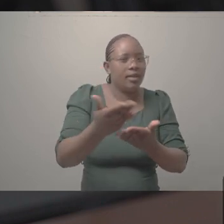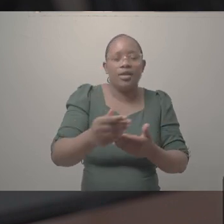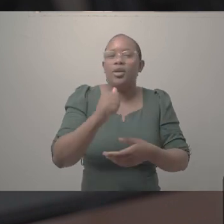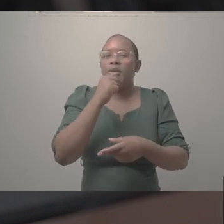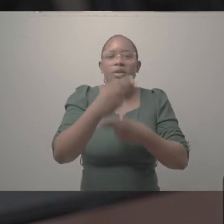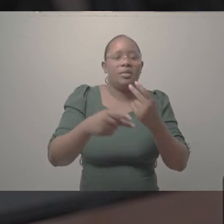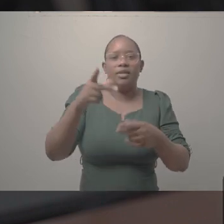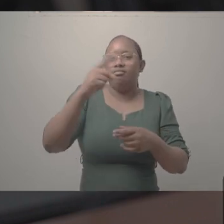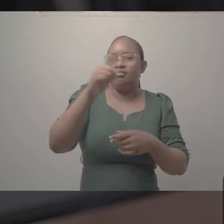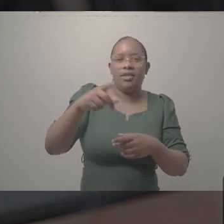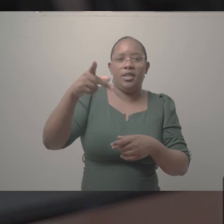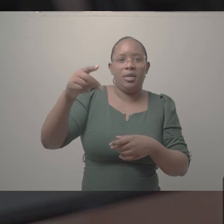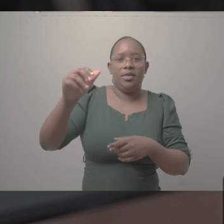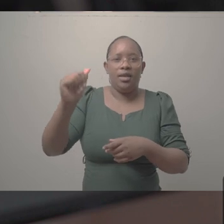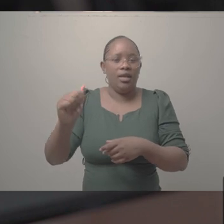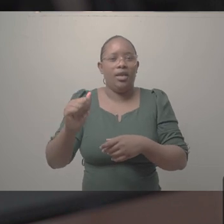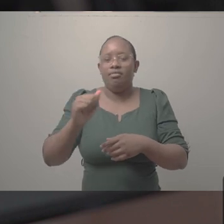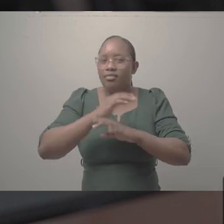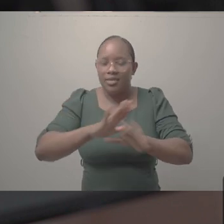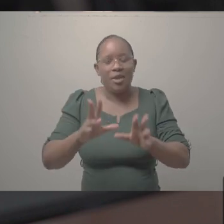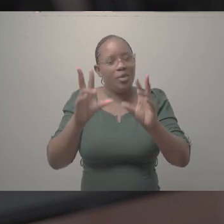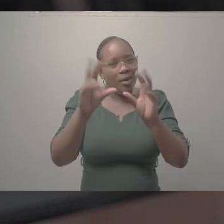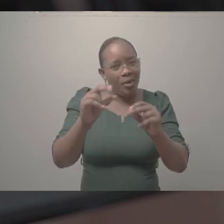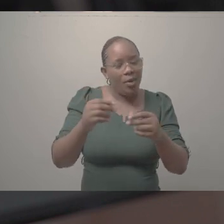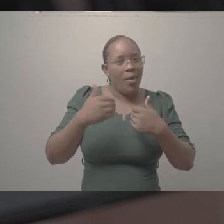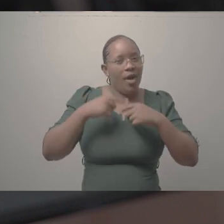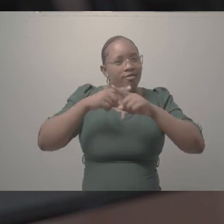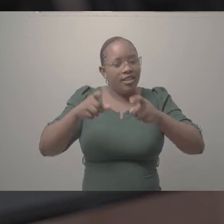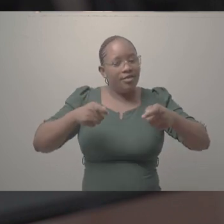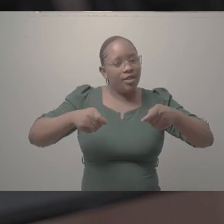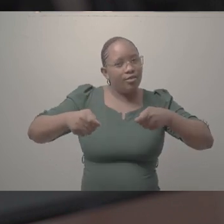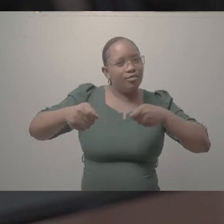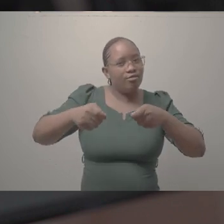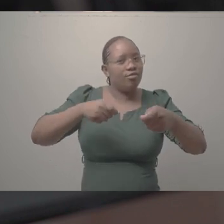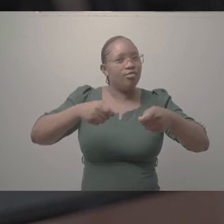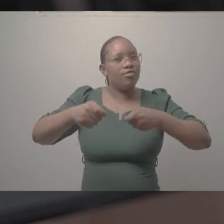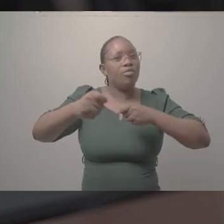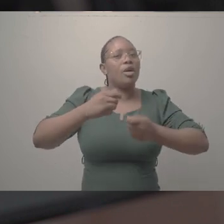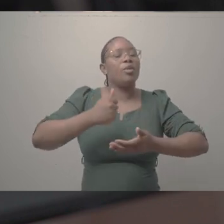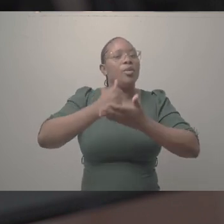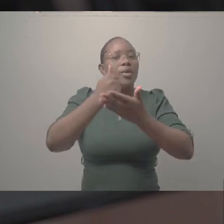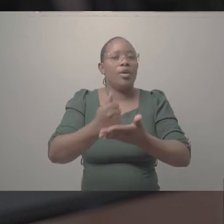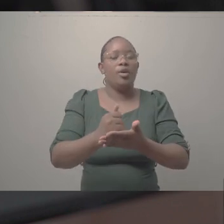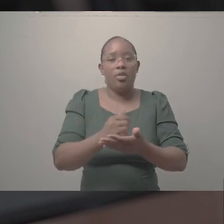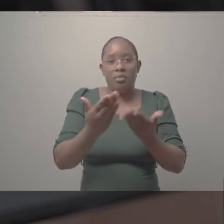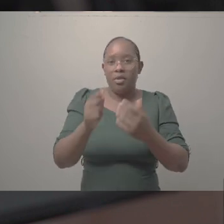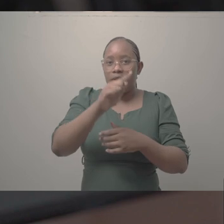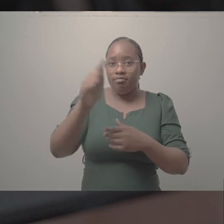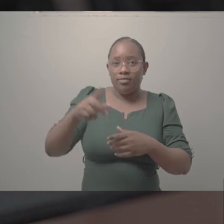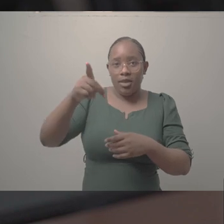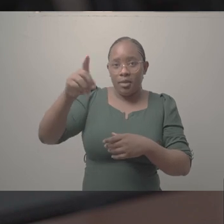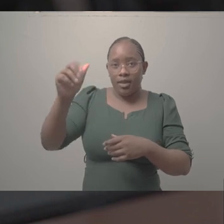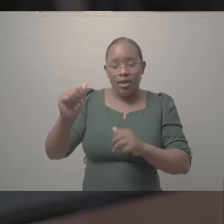not just ZPPA and CCPC in terms of regulators that regulate issues of public procurement. ZPPA